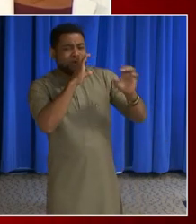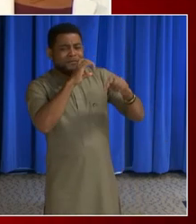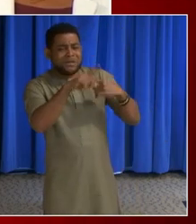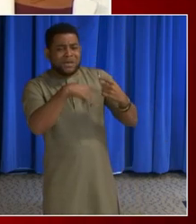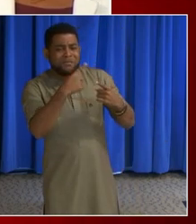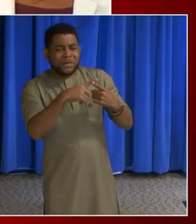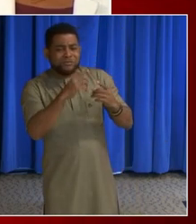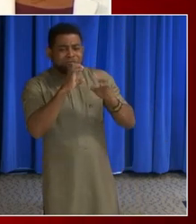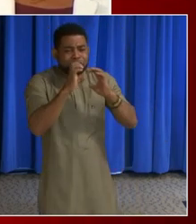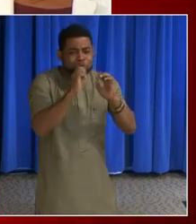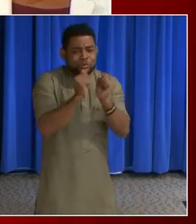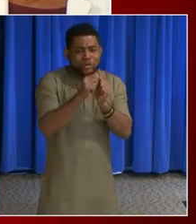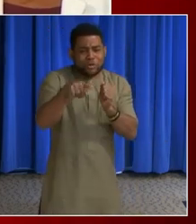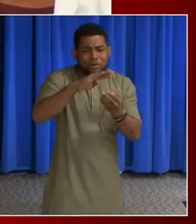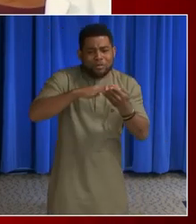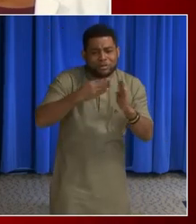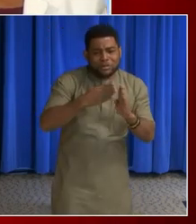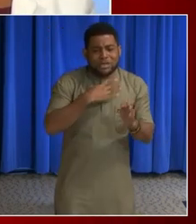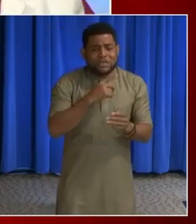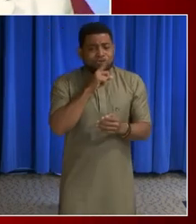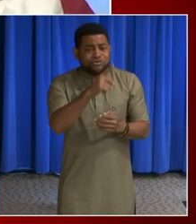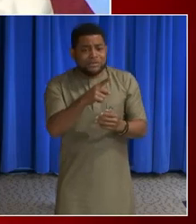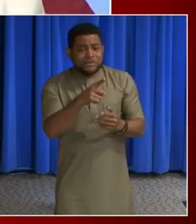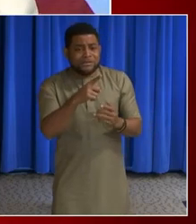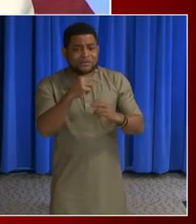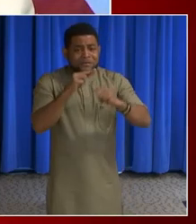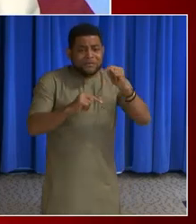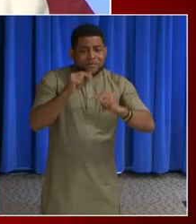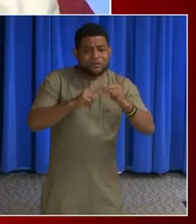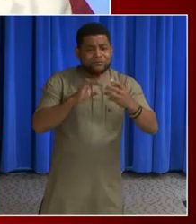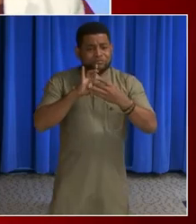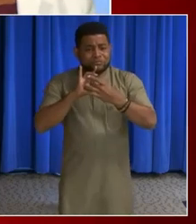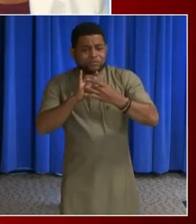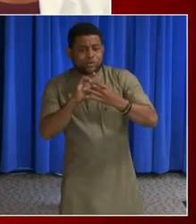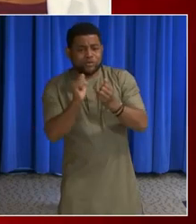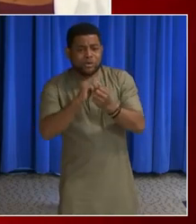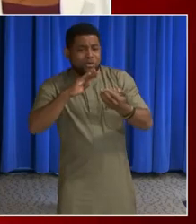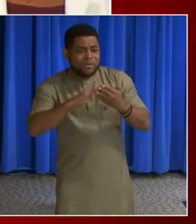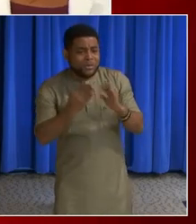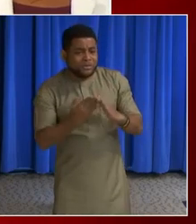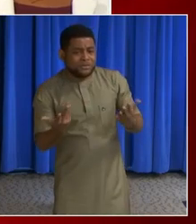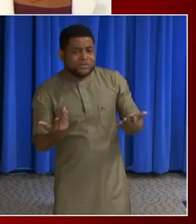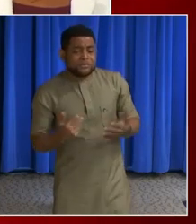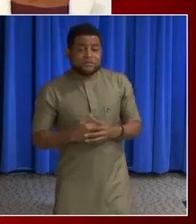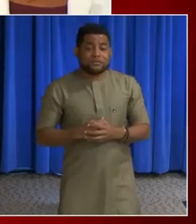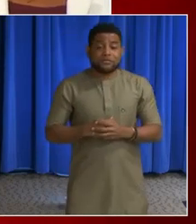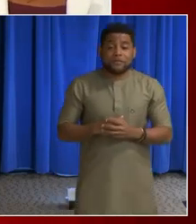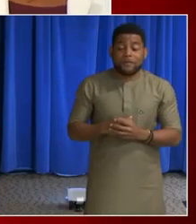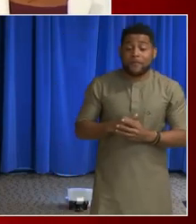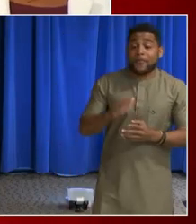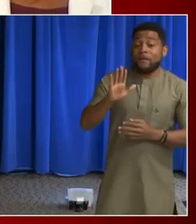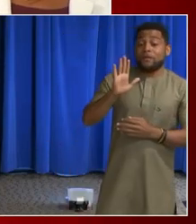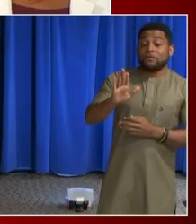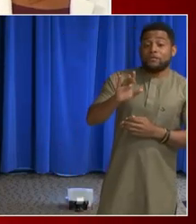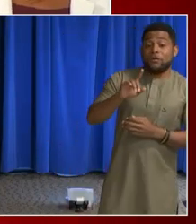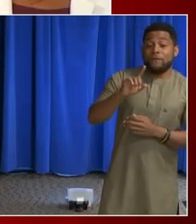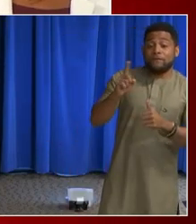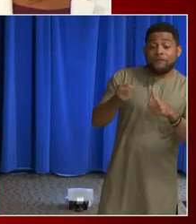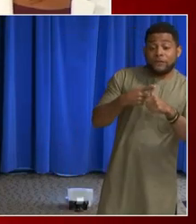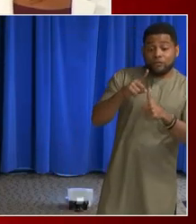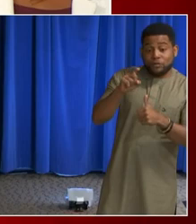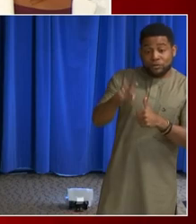with the community and forging relationships, things of that nature? So your first question, what was your first question again? The two